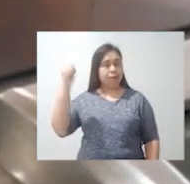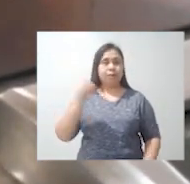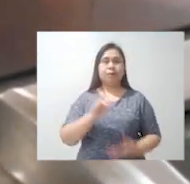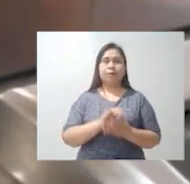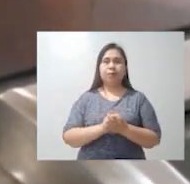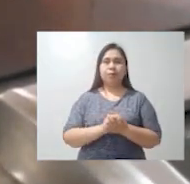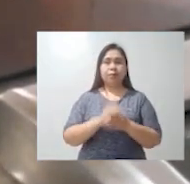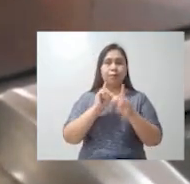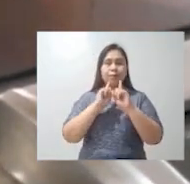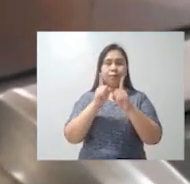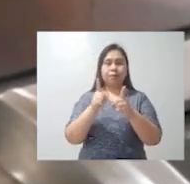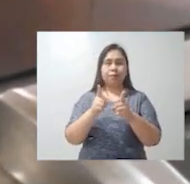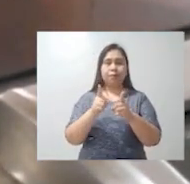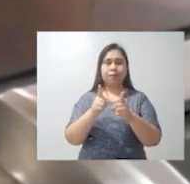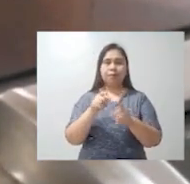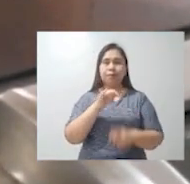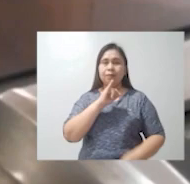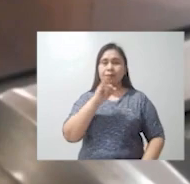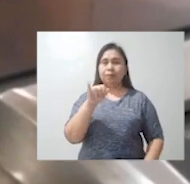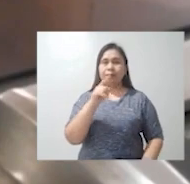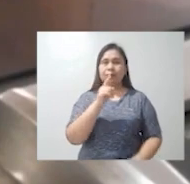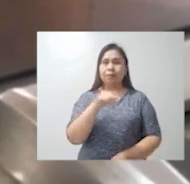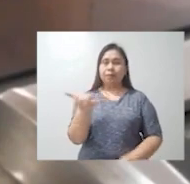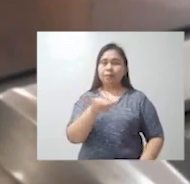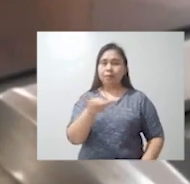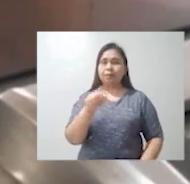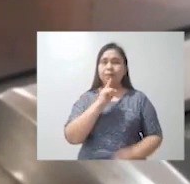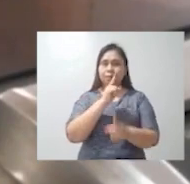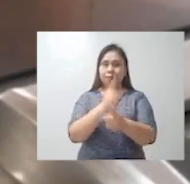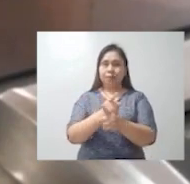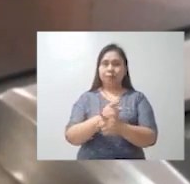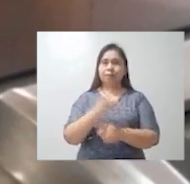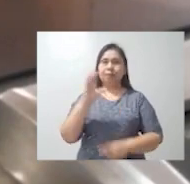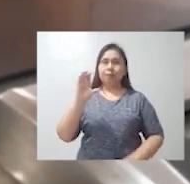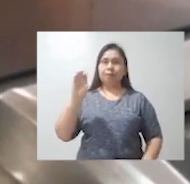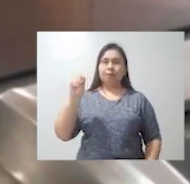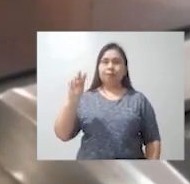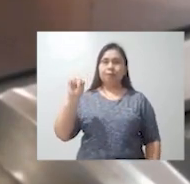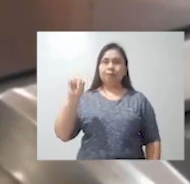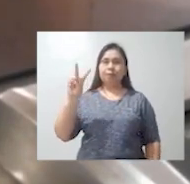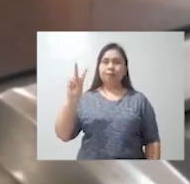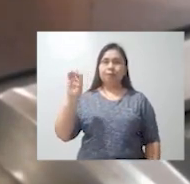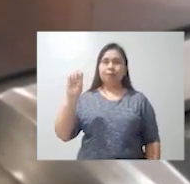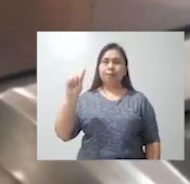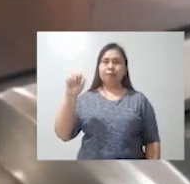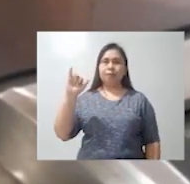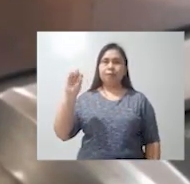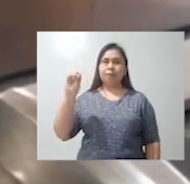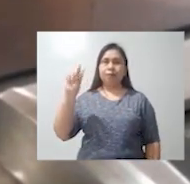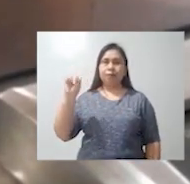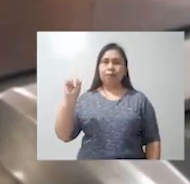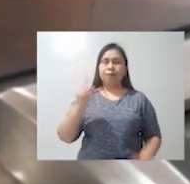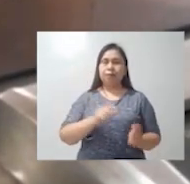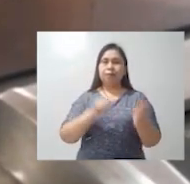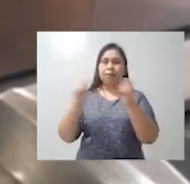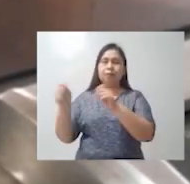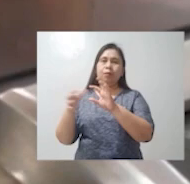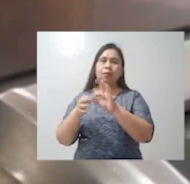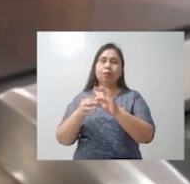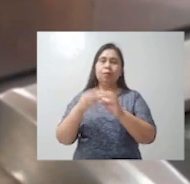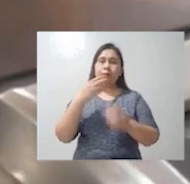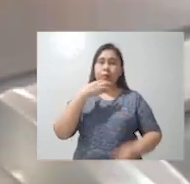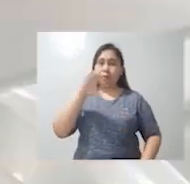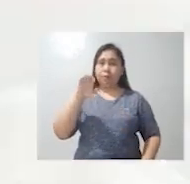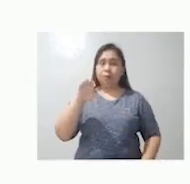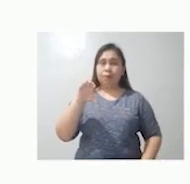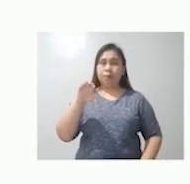If your answer is like this, you are definitely correct. Convection is the transfer of heat by the movement of molecules or moving